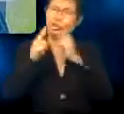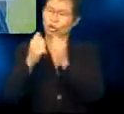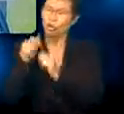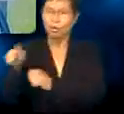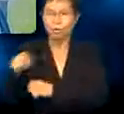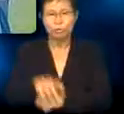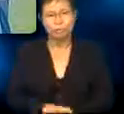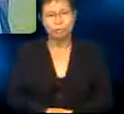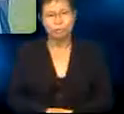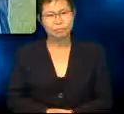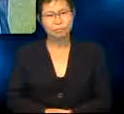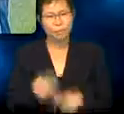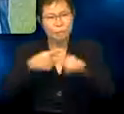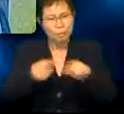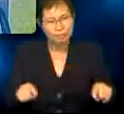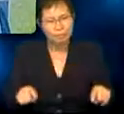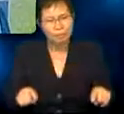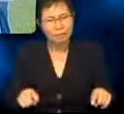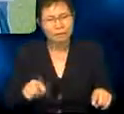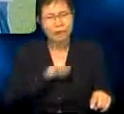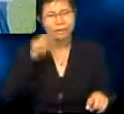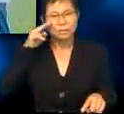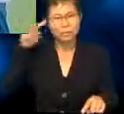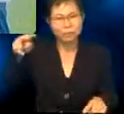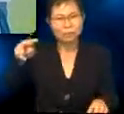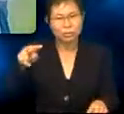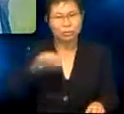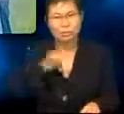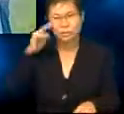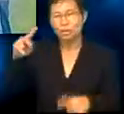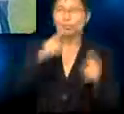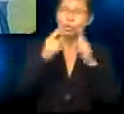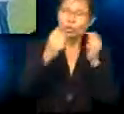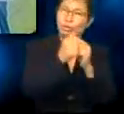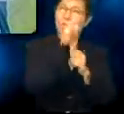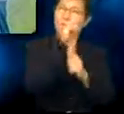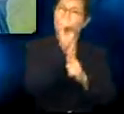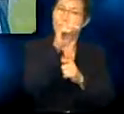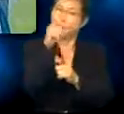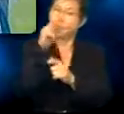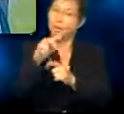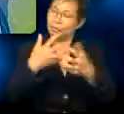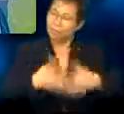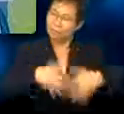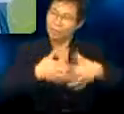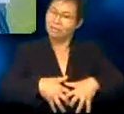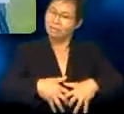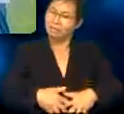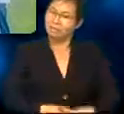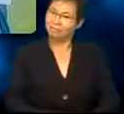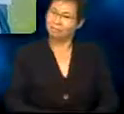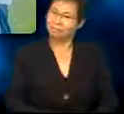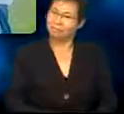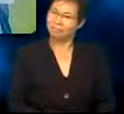machine talking to you. But I see you talking to the vending machine.